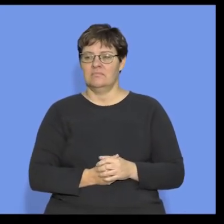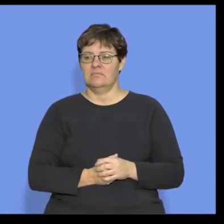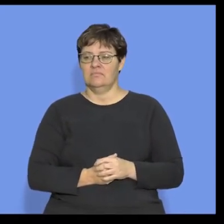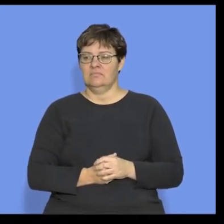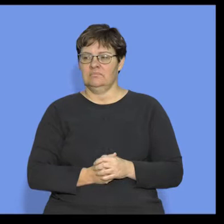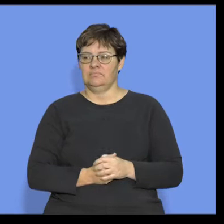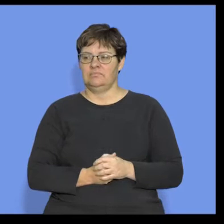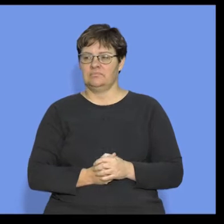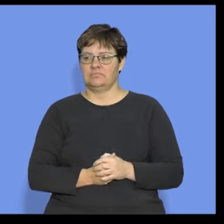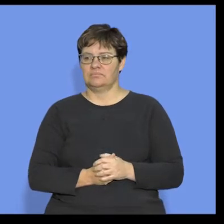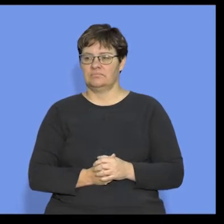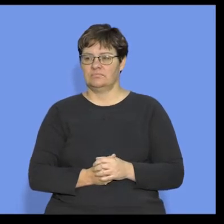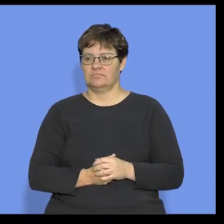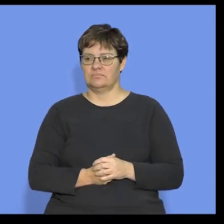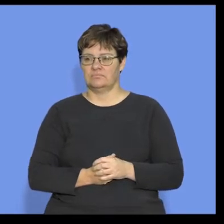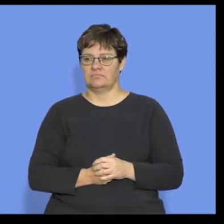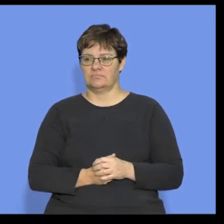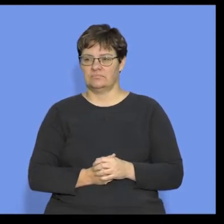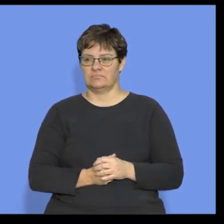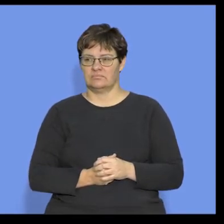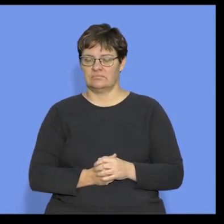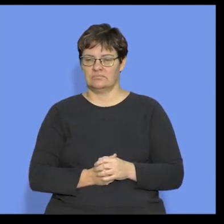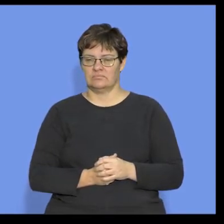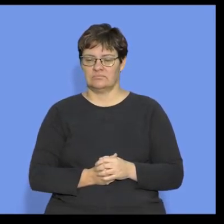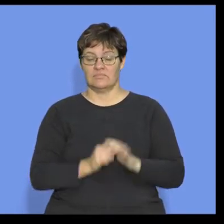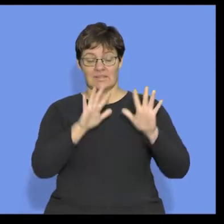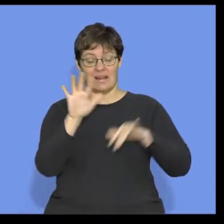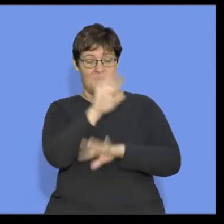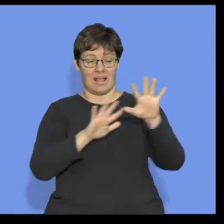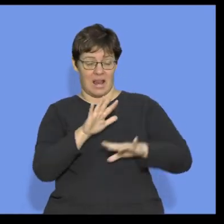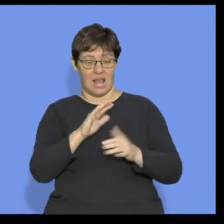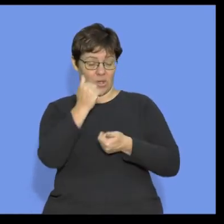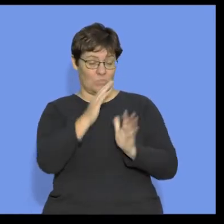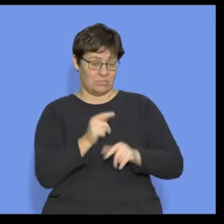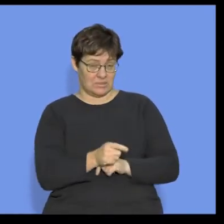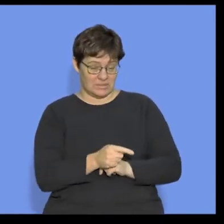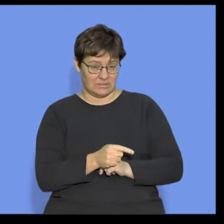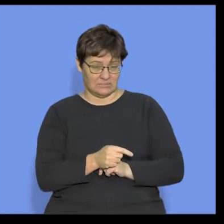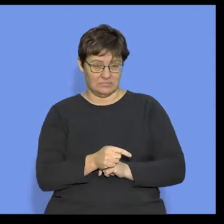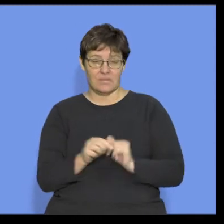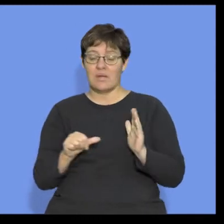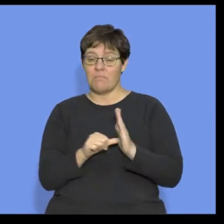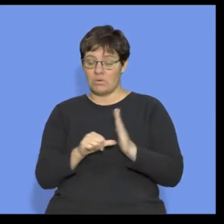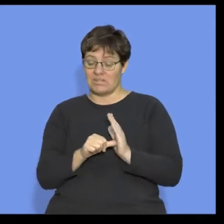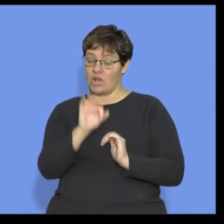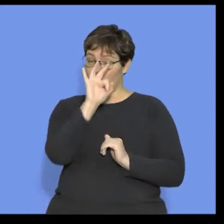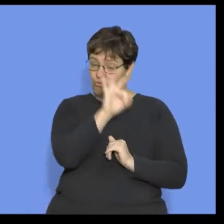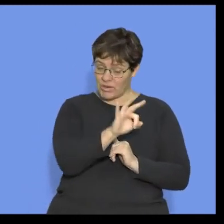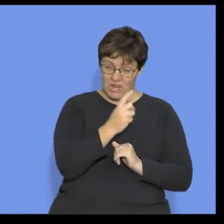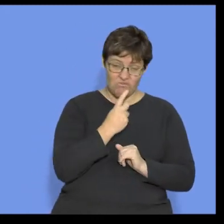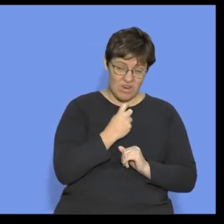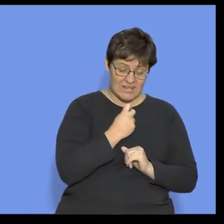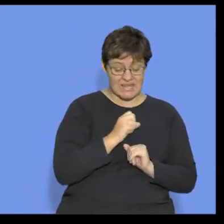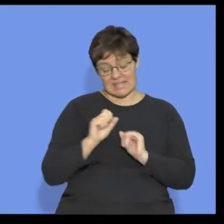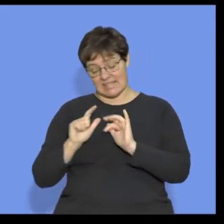So tower has 10. He has 10 colored cubes in the back. Very important, 3 of the cubes are